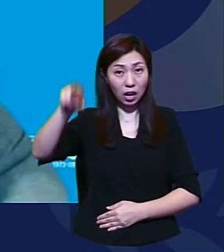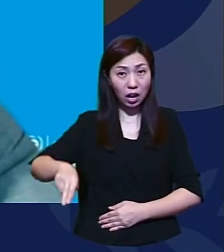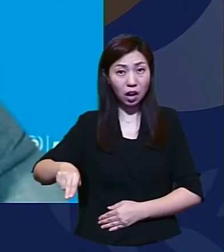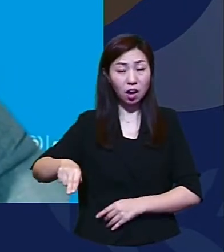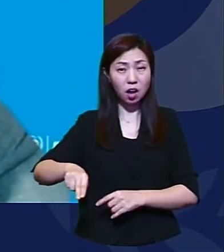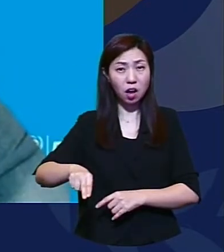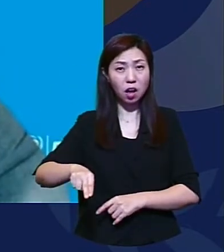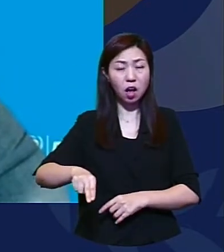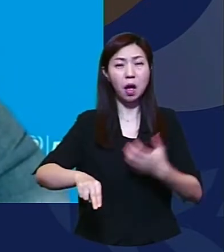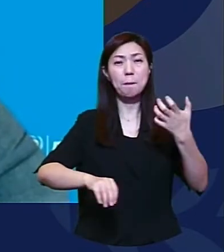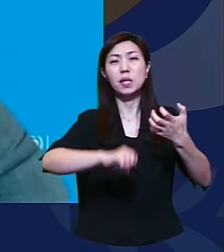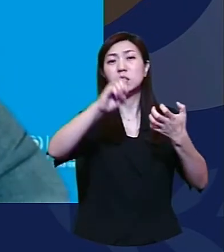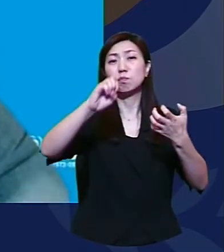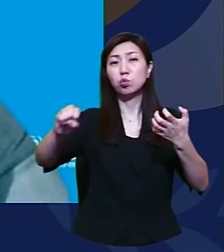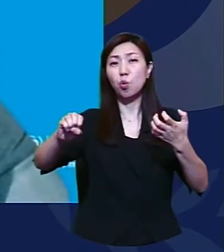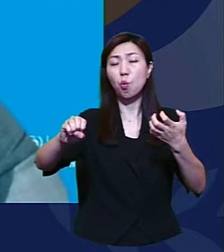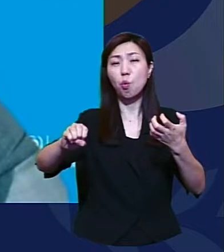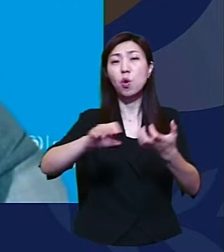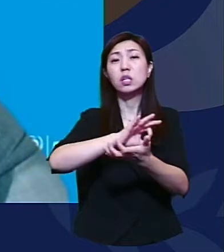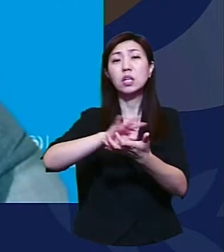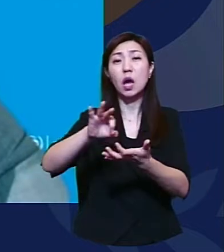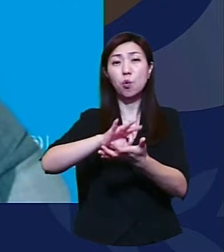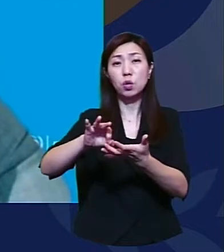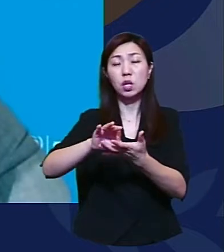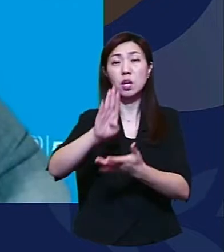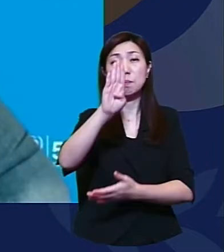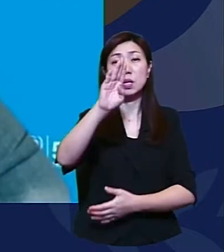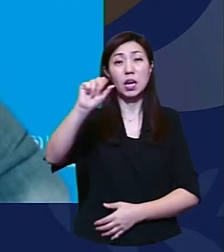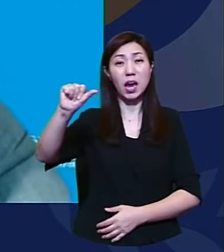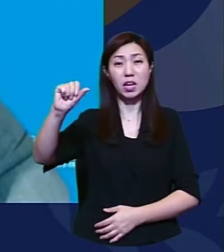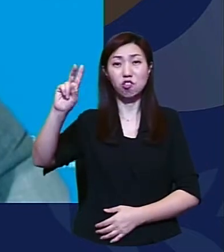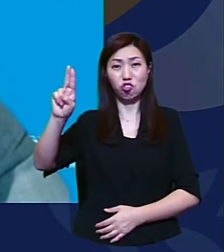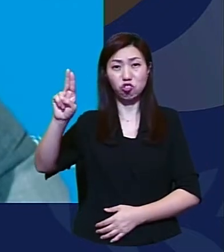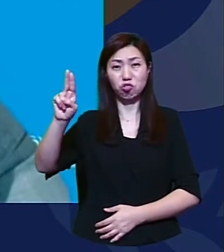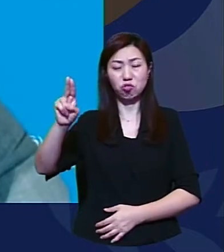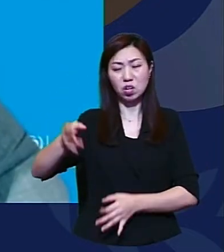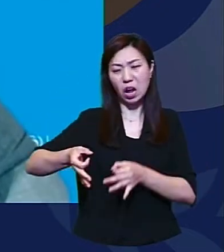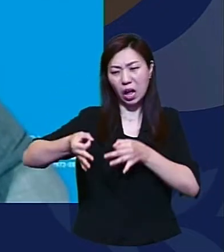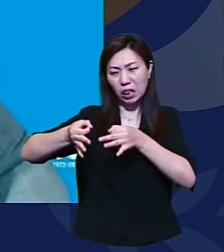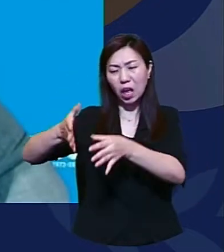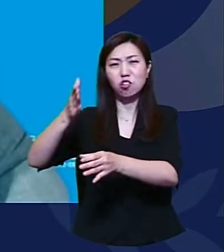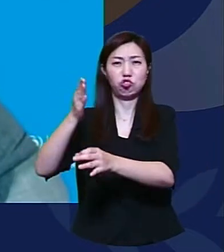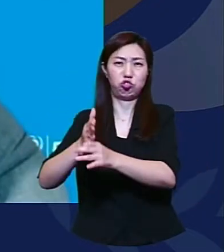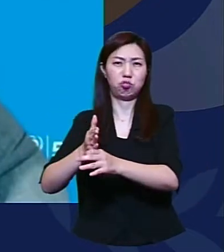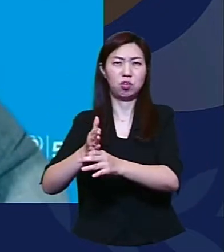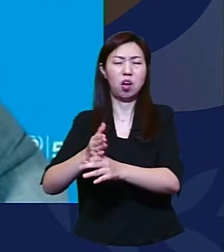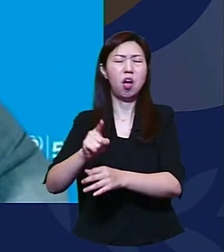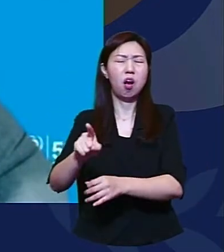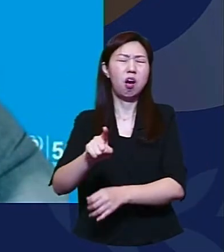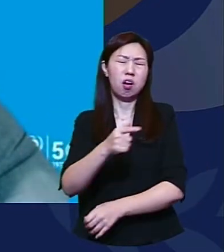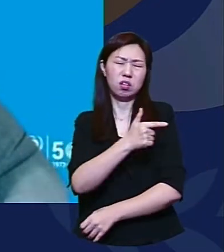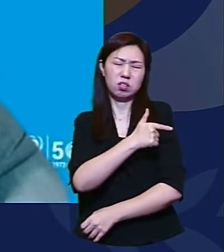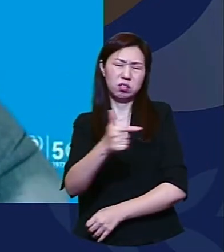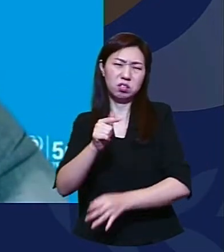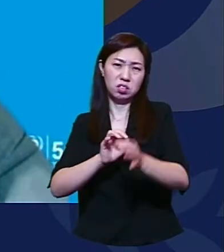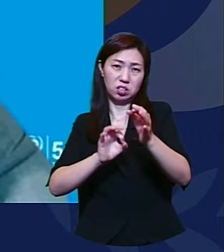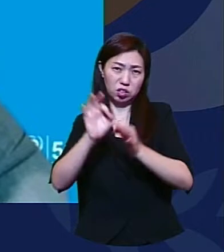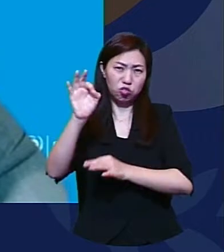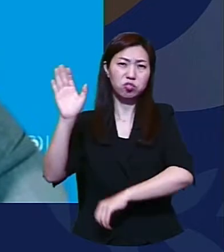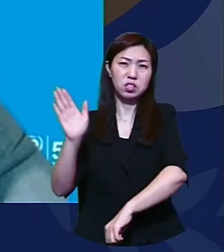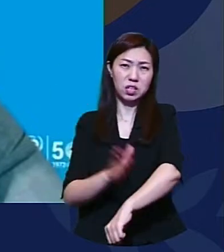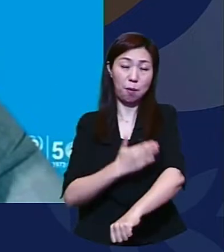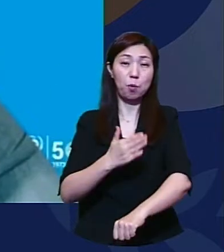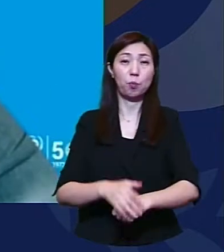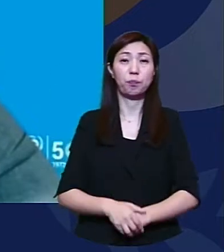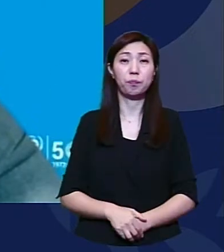investments. This is a grave mistake. These investments will lock in the very greenhouse gas